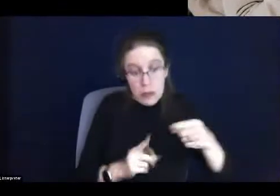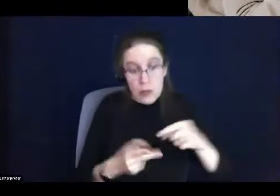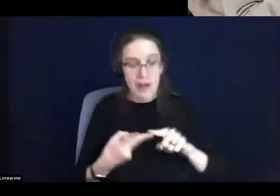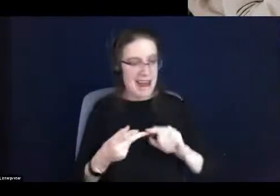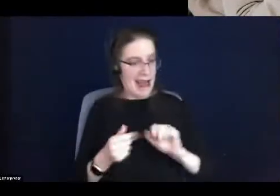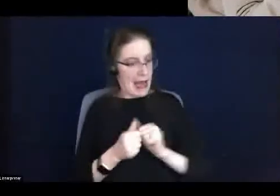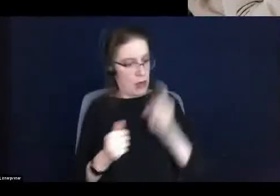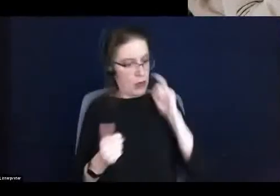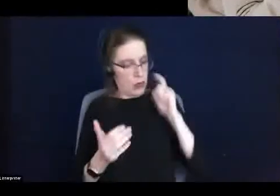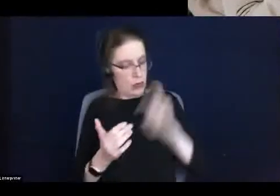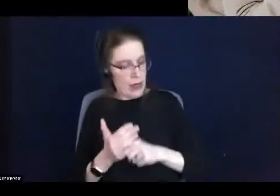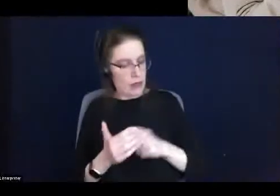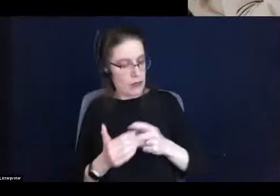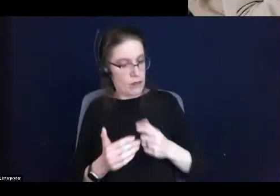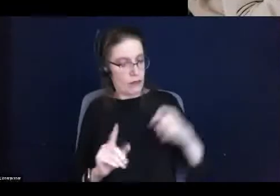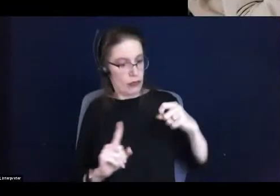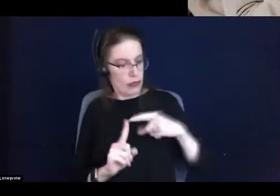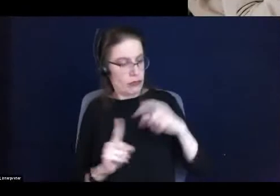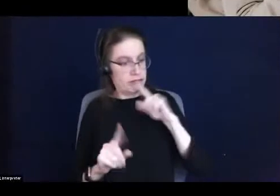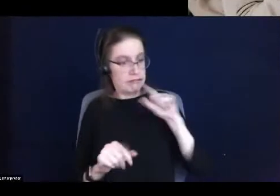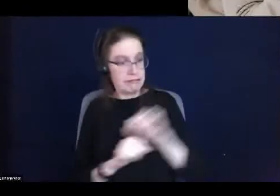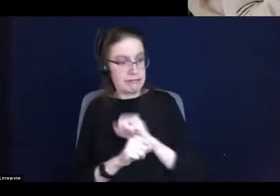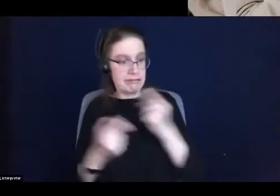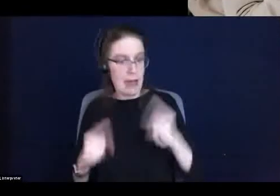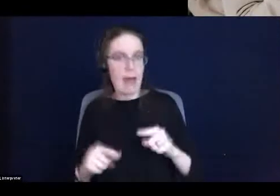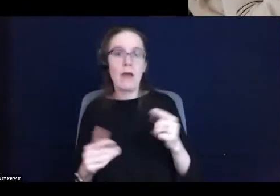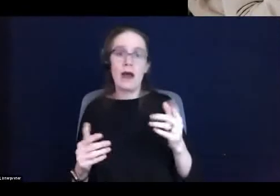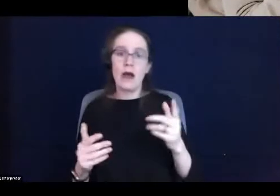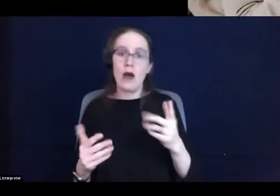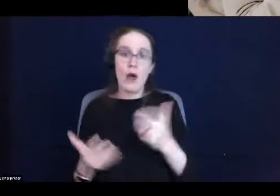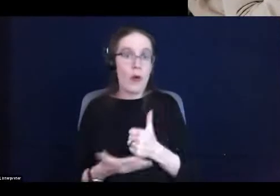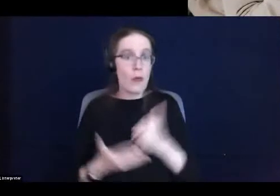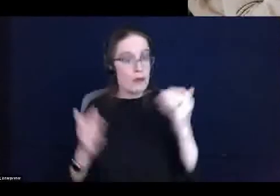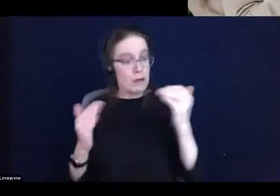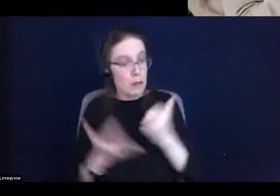triggered? What helps you work through those triggers?